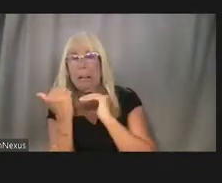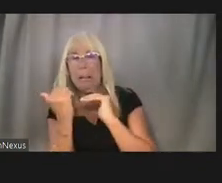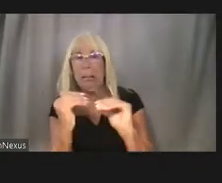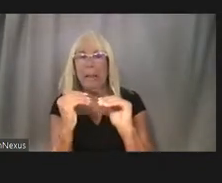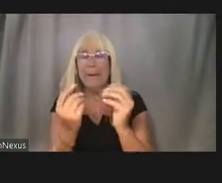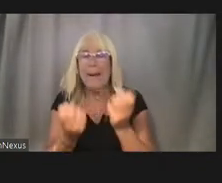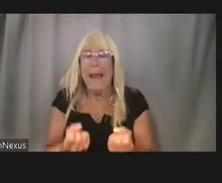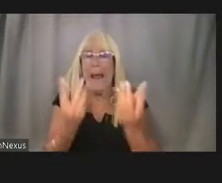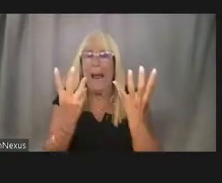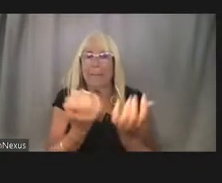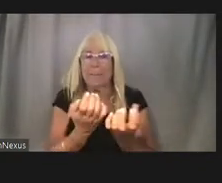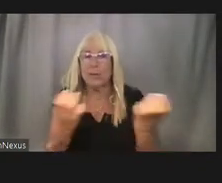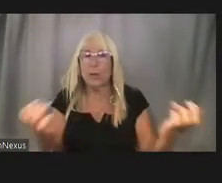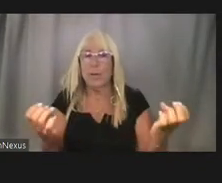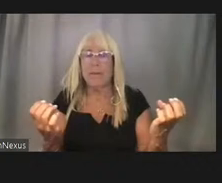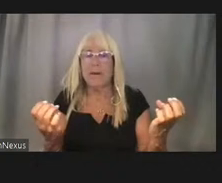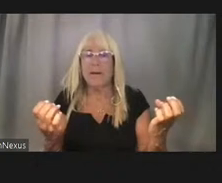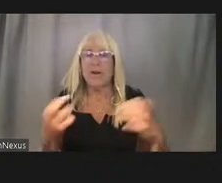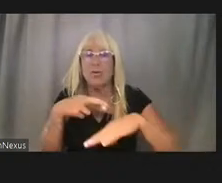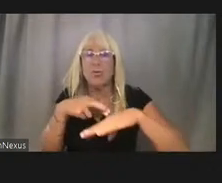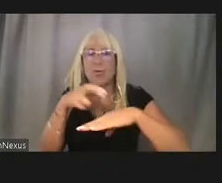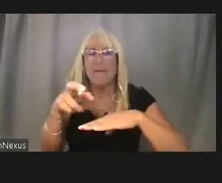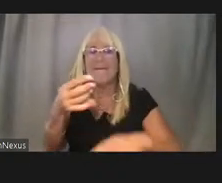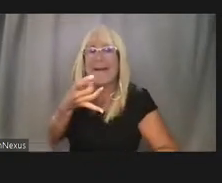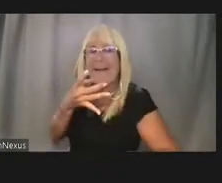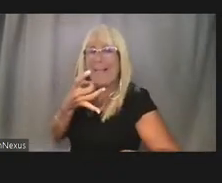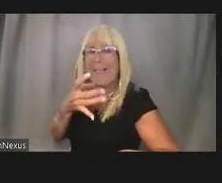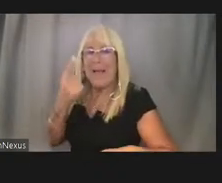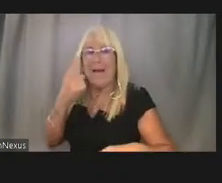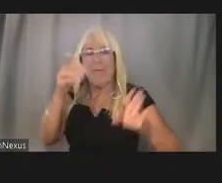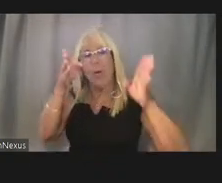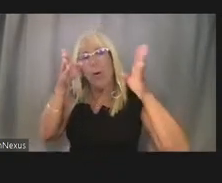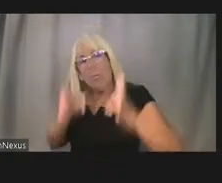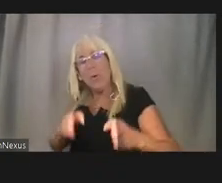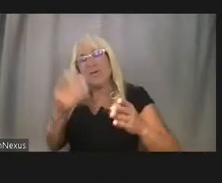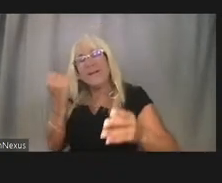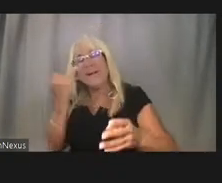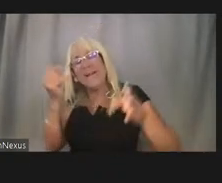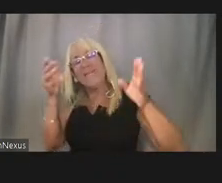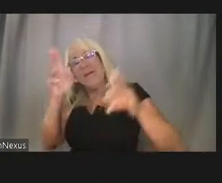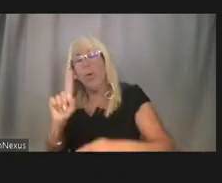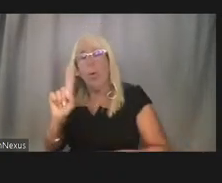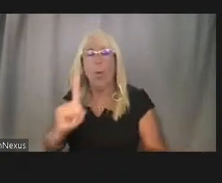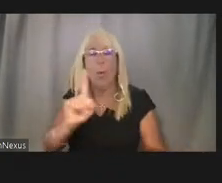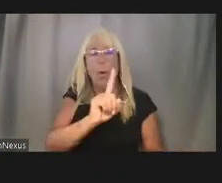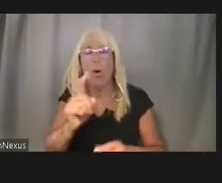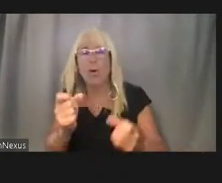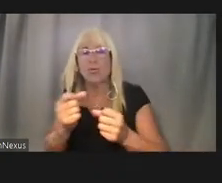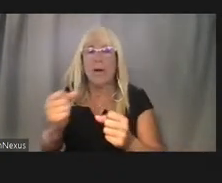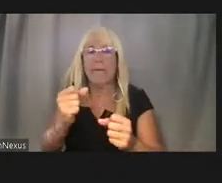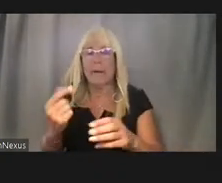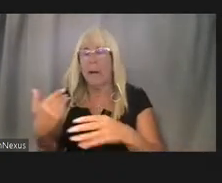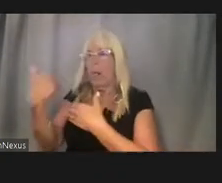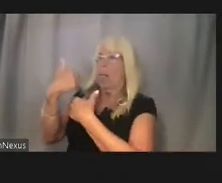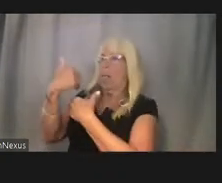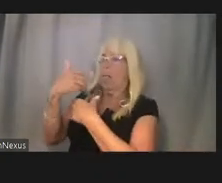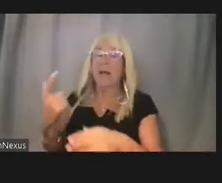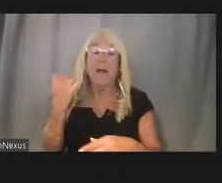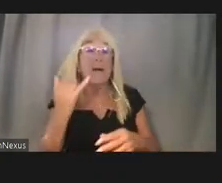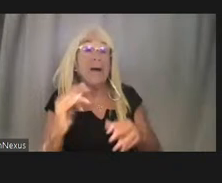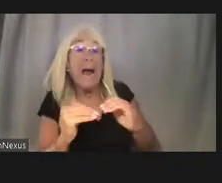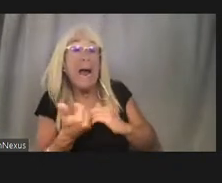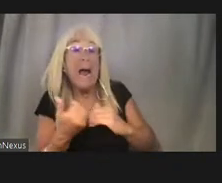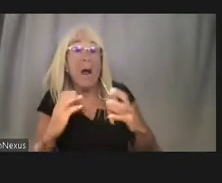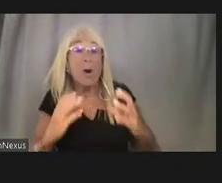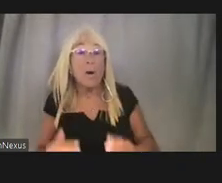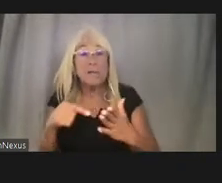poles and to reflect light in a way that makes them less visible to someone walking or driving with respect to how customers would pay it would